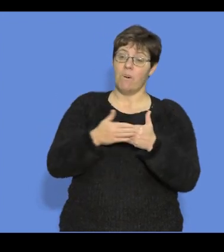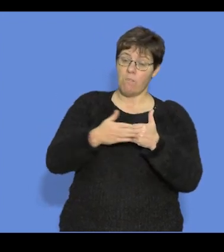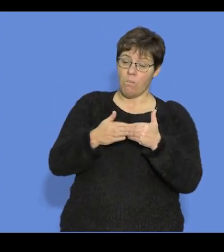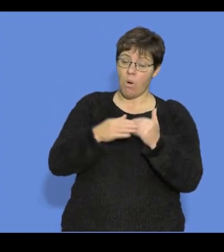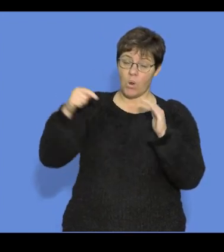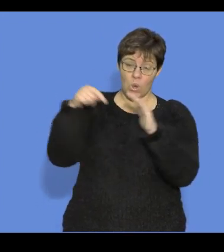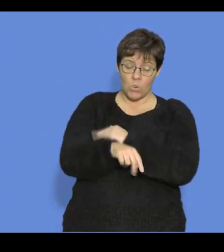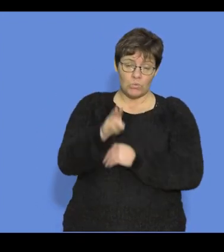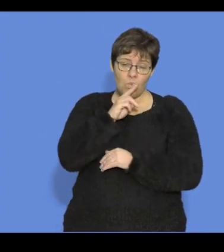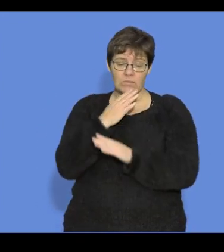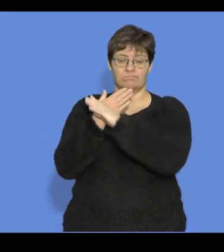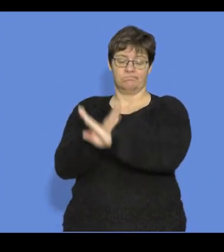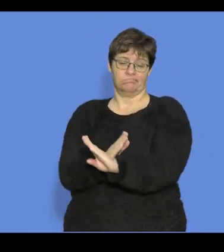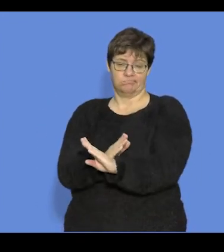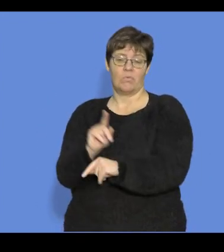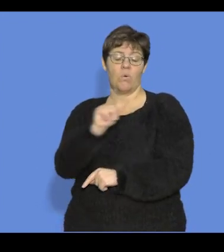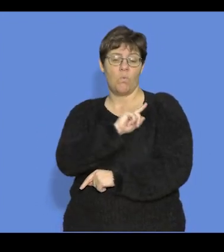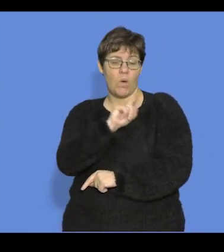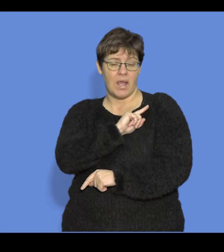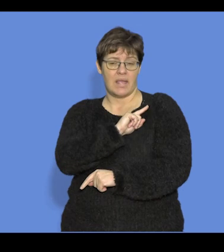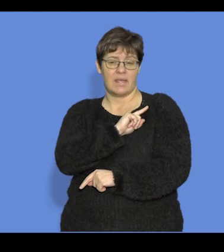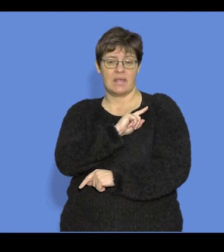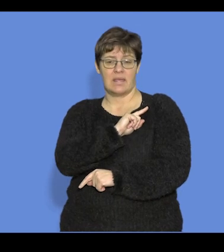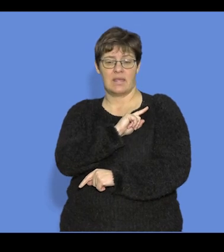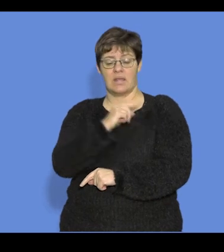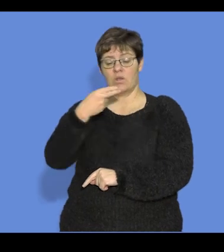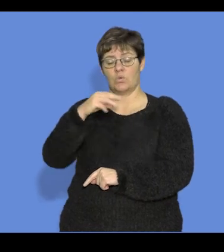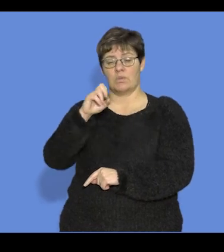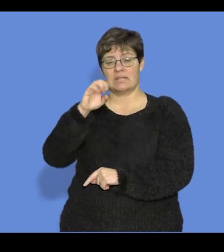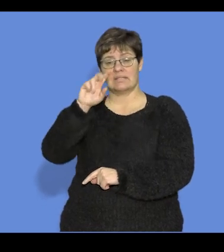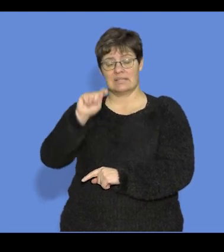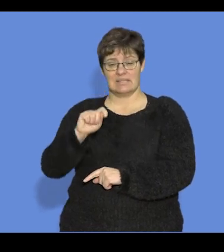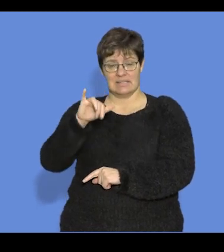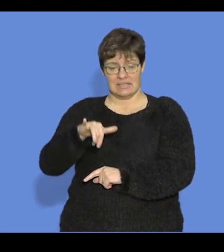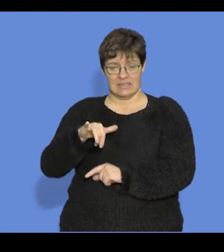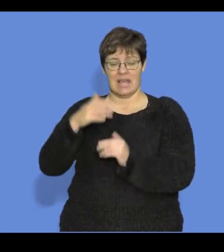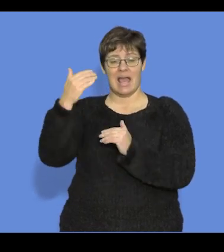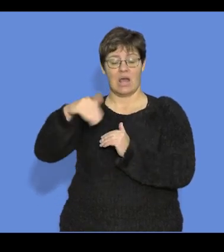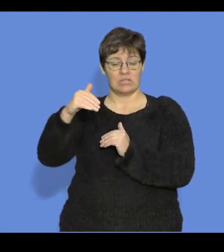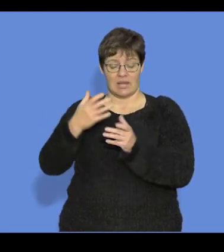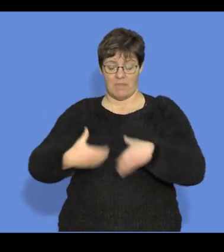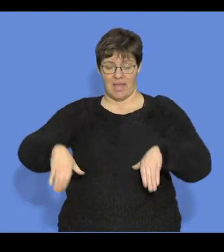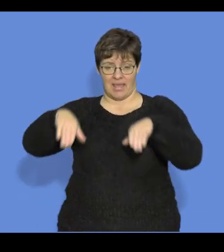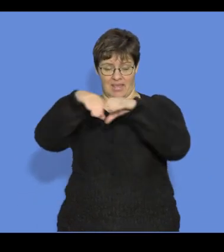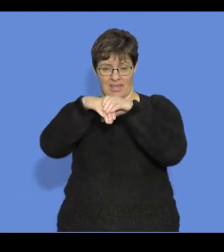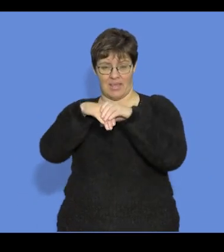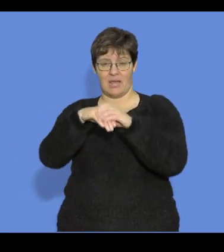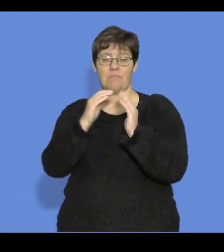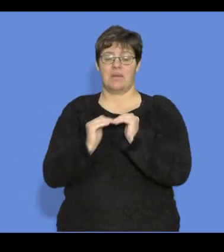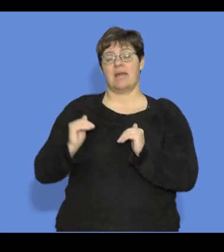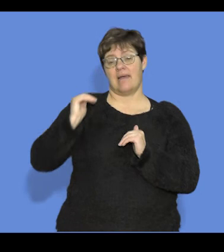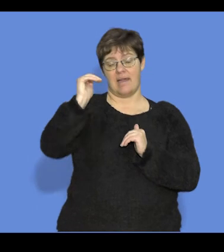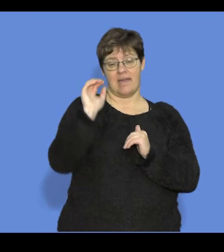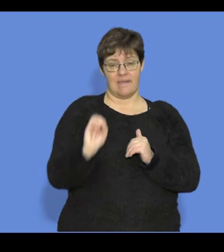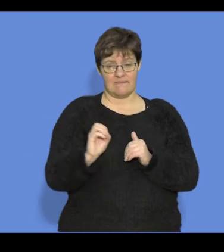water because the concentration or the humidity outside in the plastic bag would be very high.